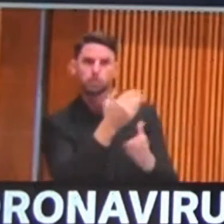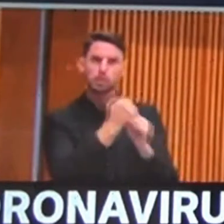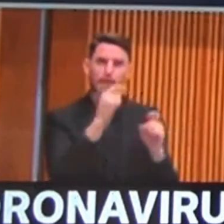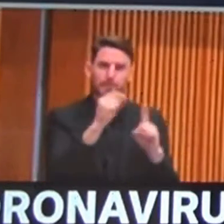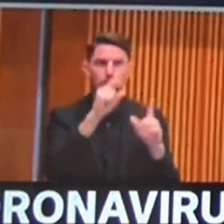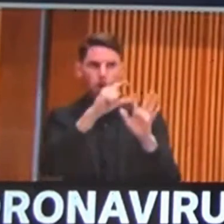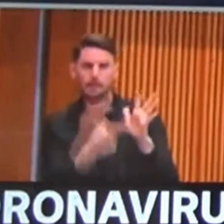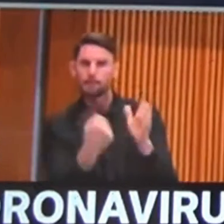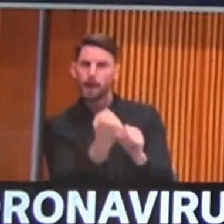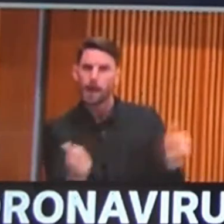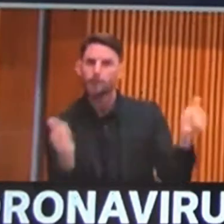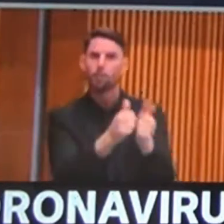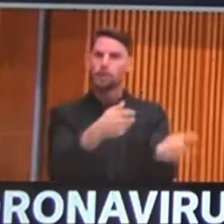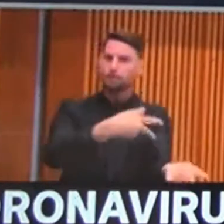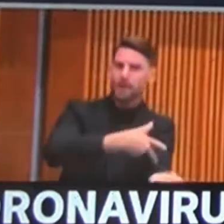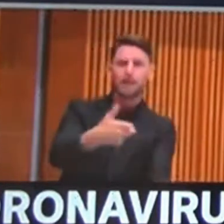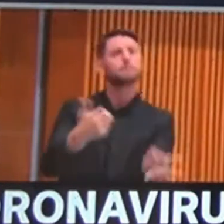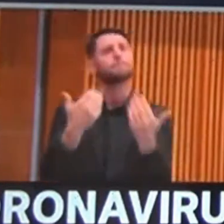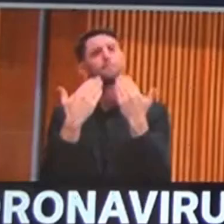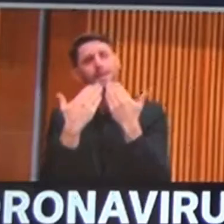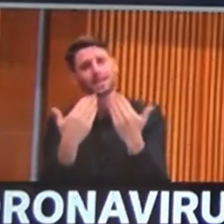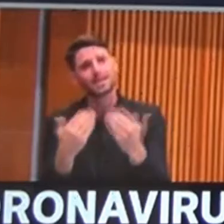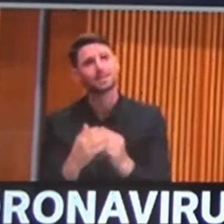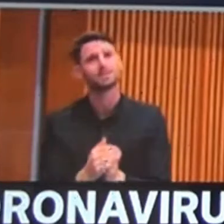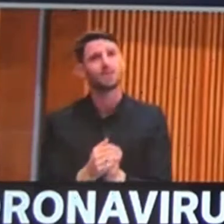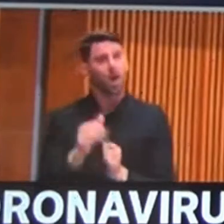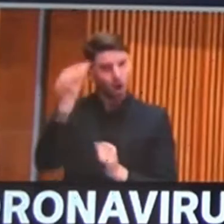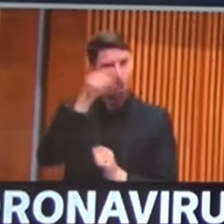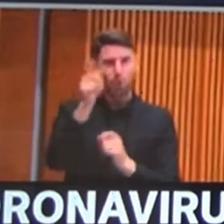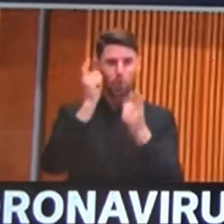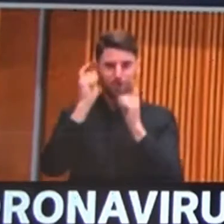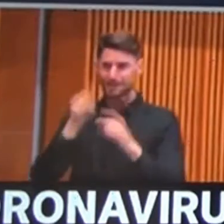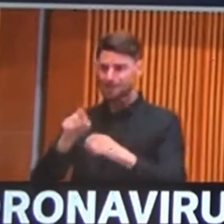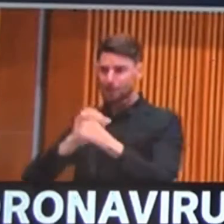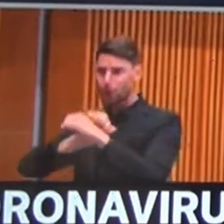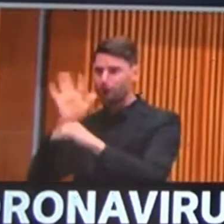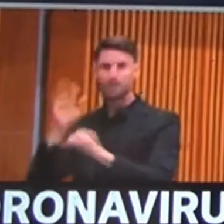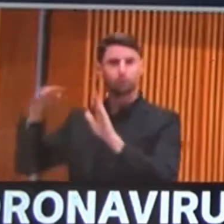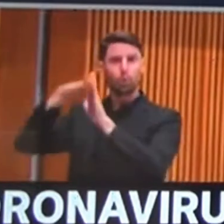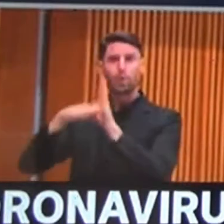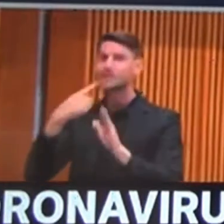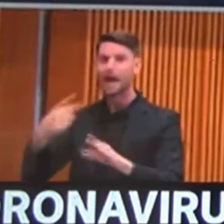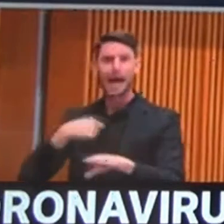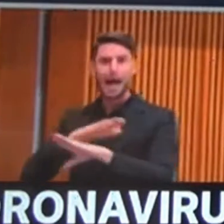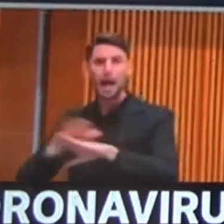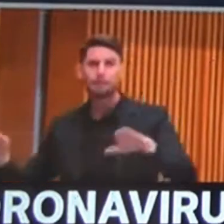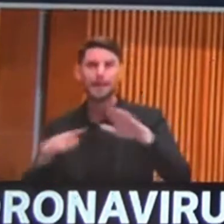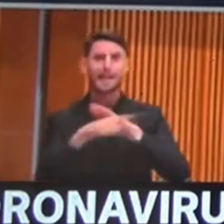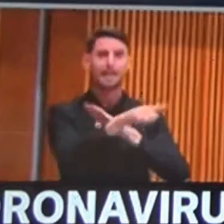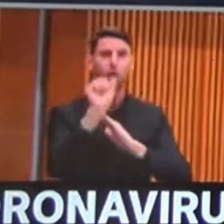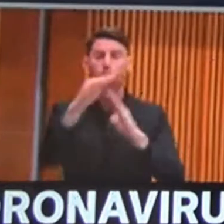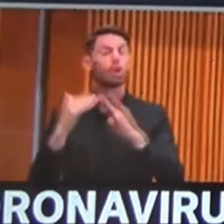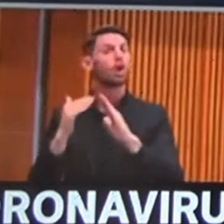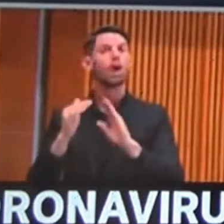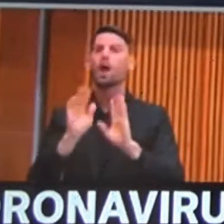blood tests done as well. I know many people are very worried about leaving their own homes, but it is totally acceptable to leave your